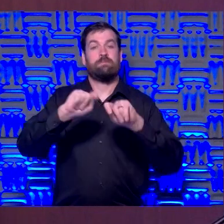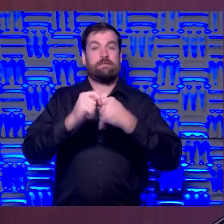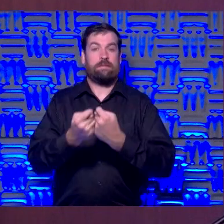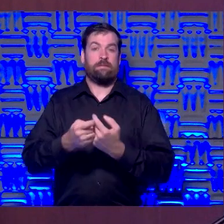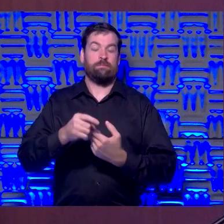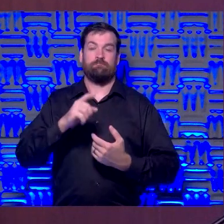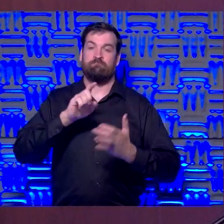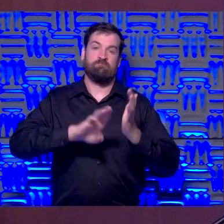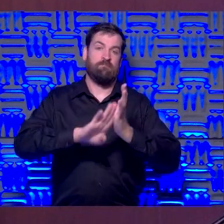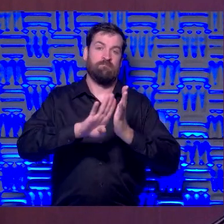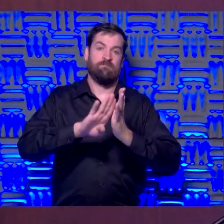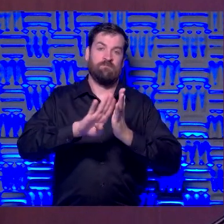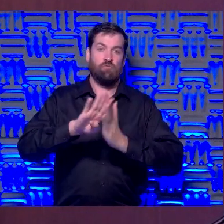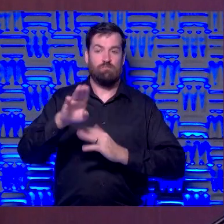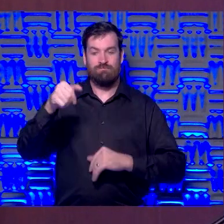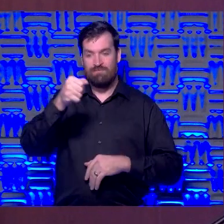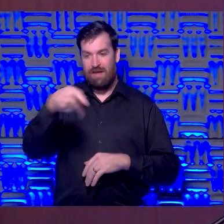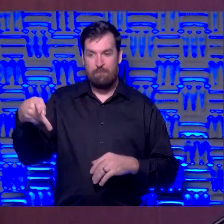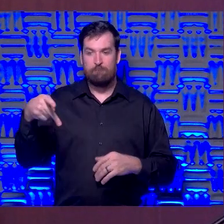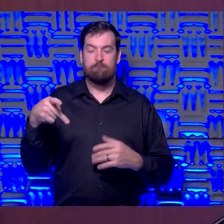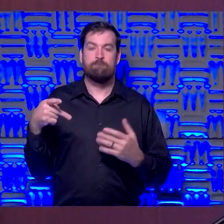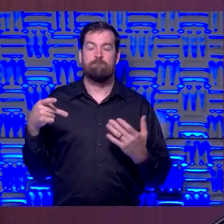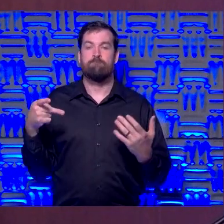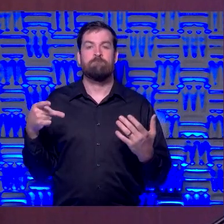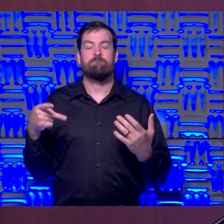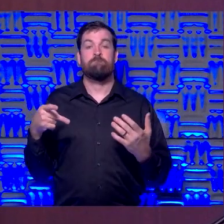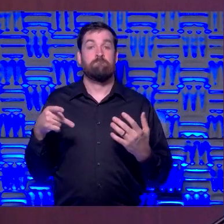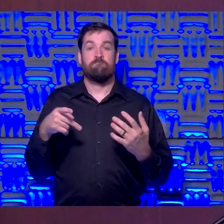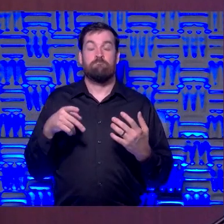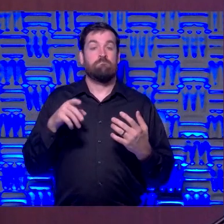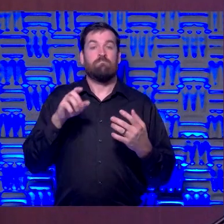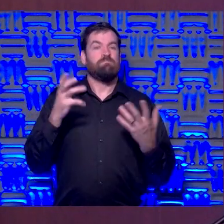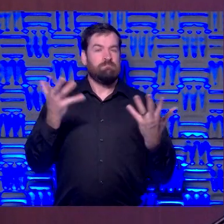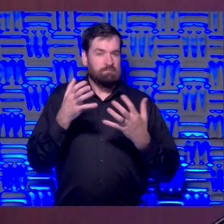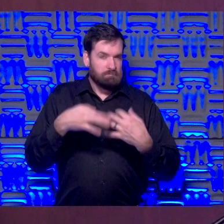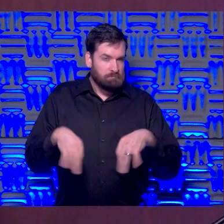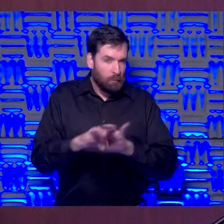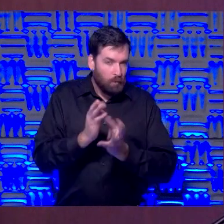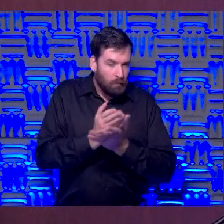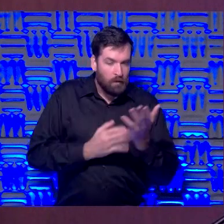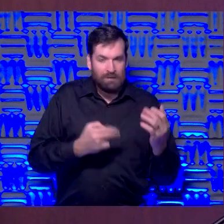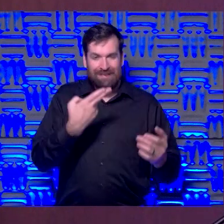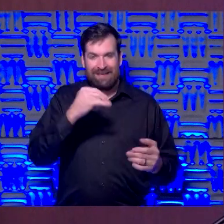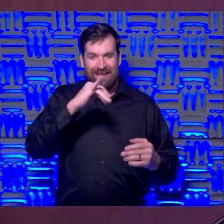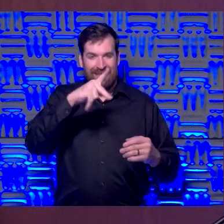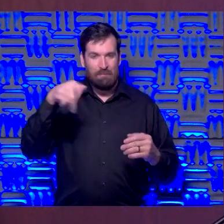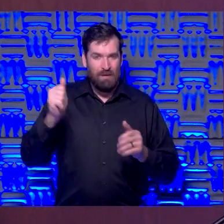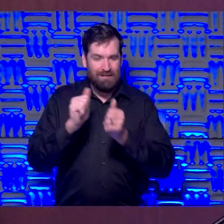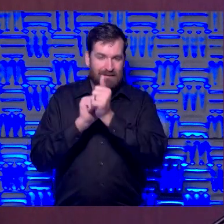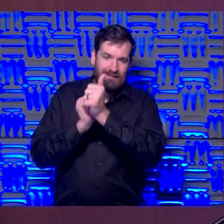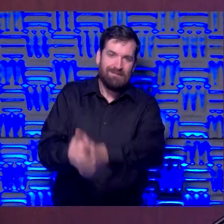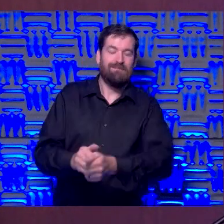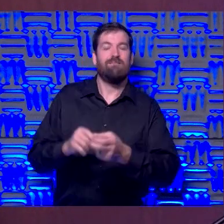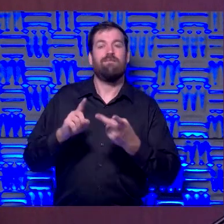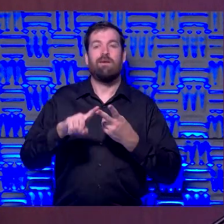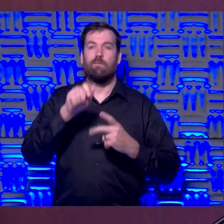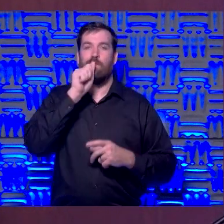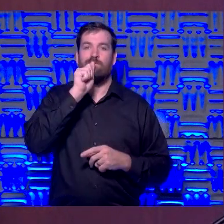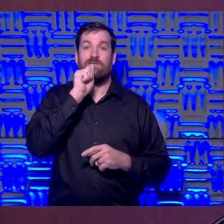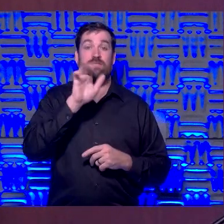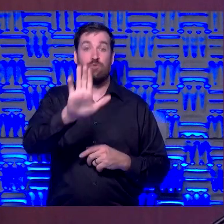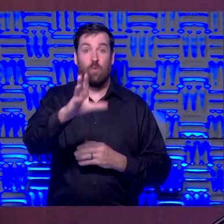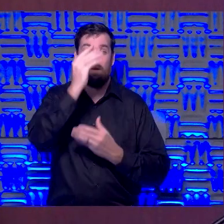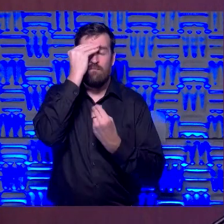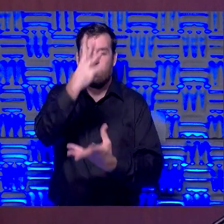really developed this app, which is the trick is privacy and HIPAA compliance, and so your data doesn't